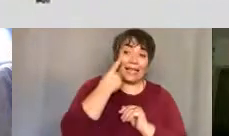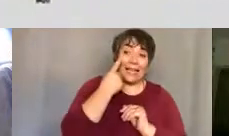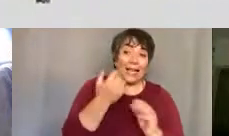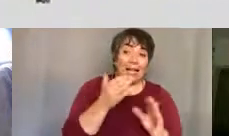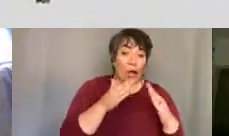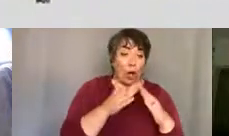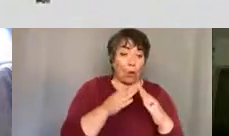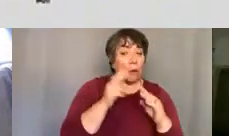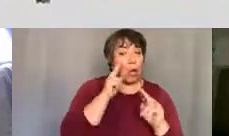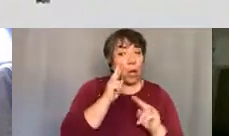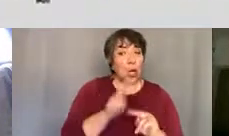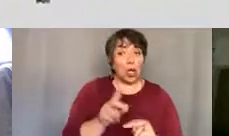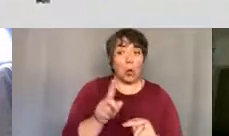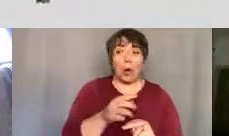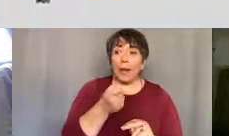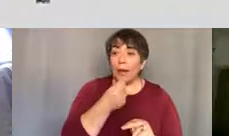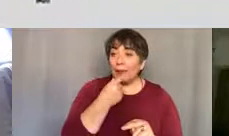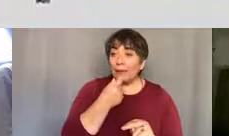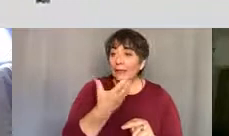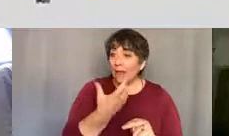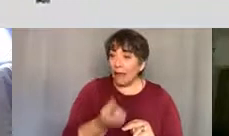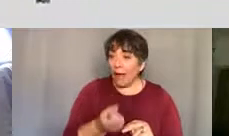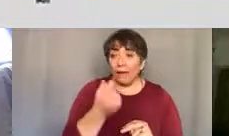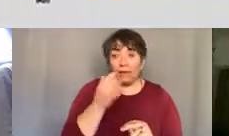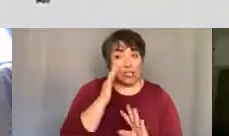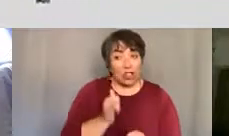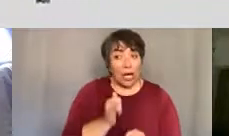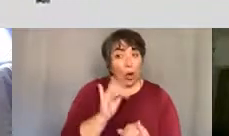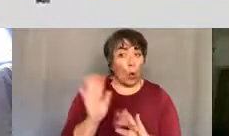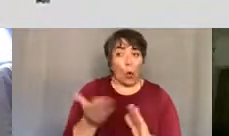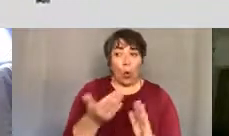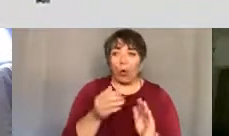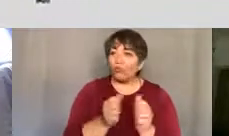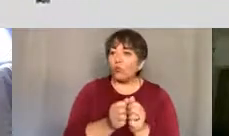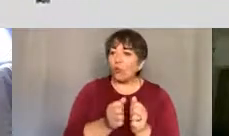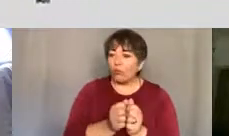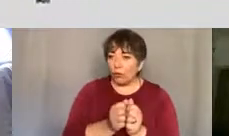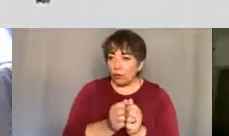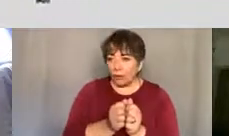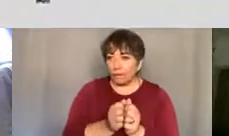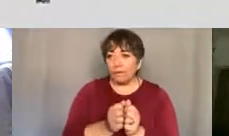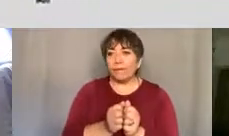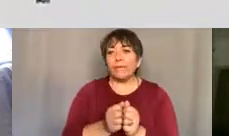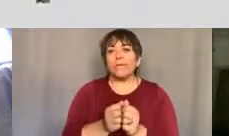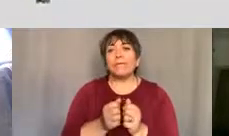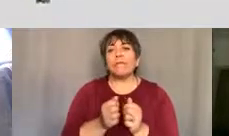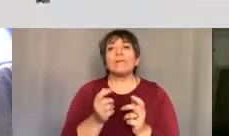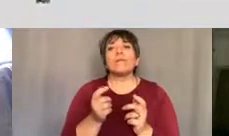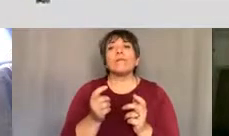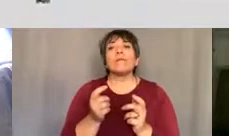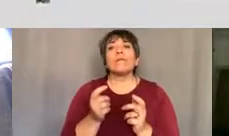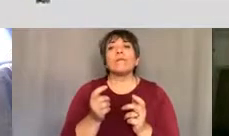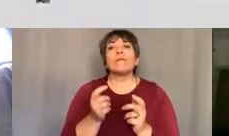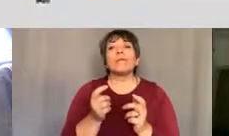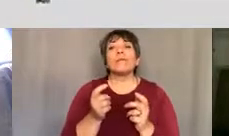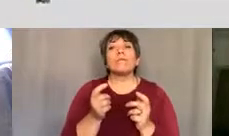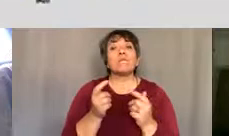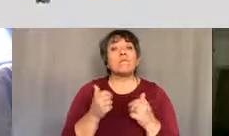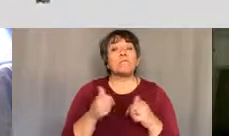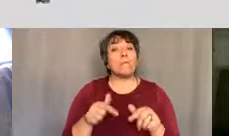and putting in lots of systems around medicines use within care homes. We've continued to